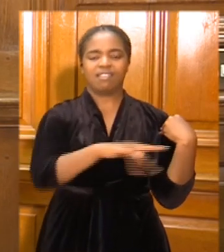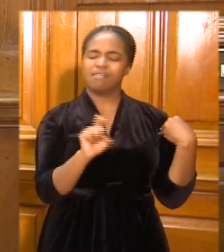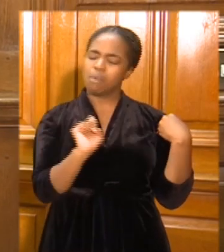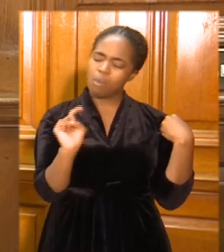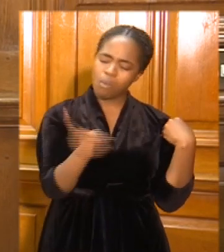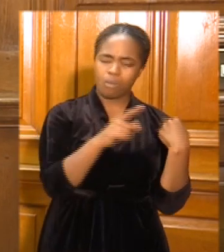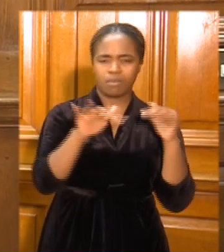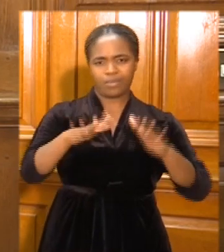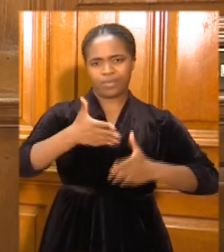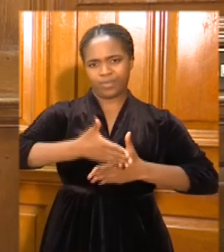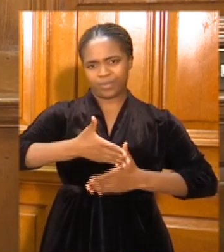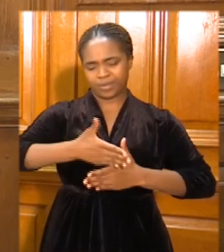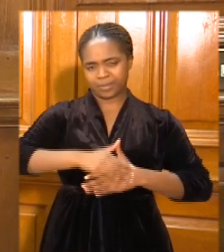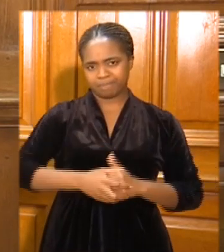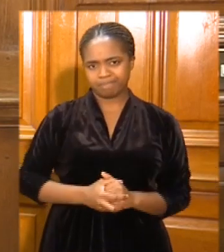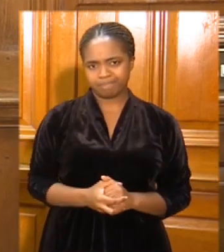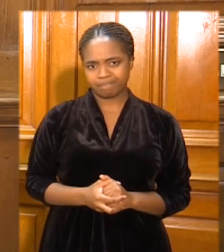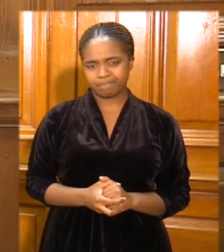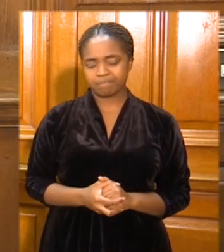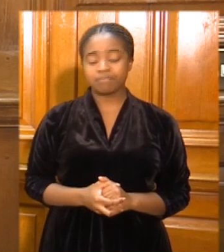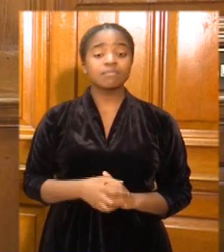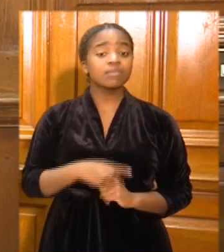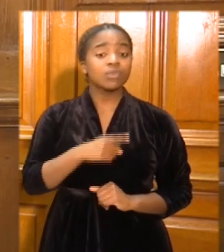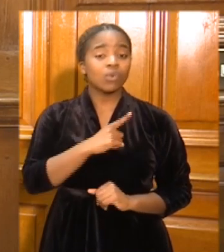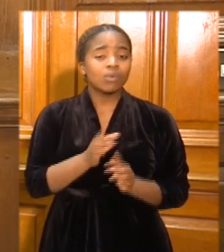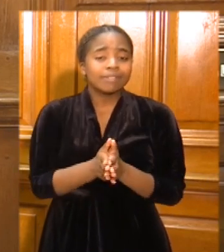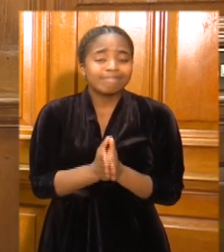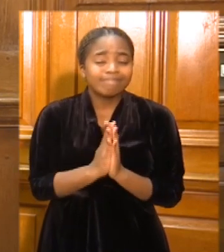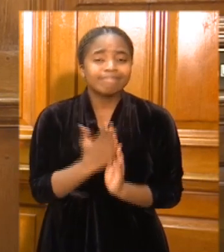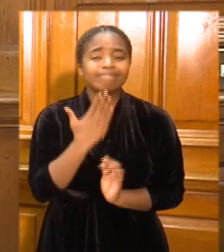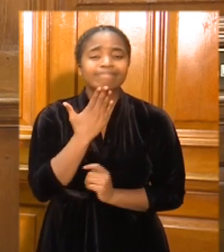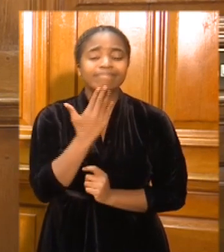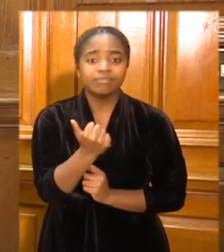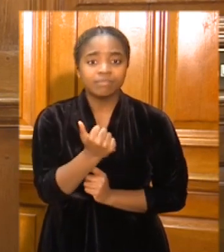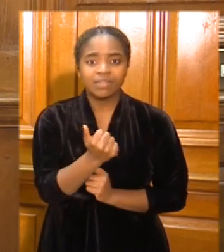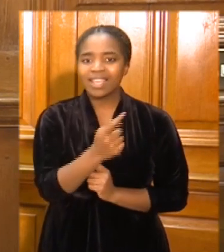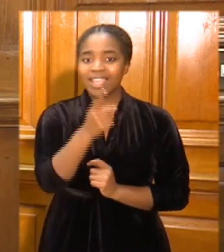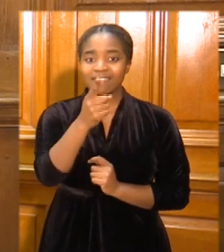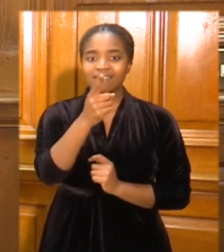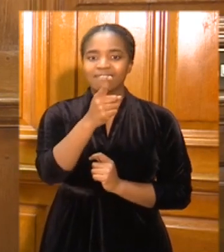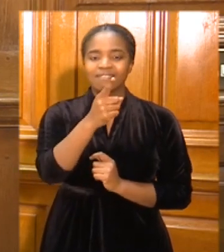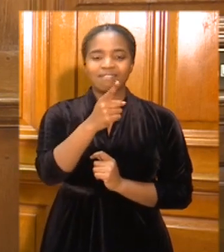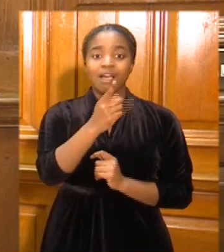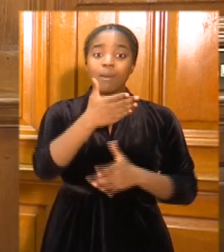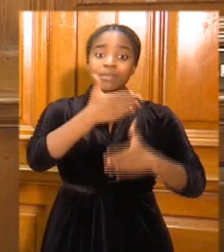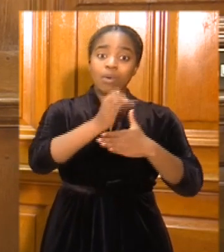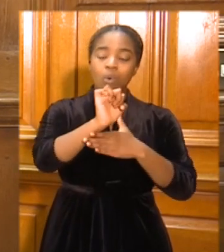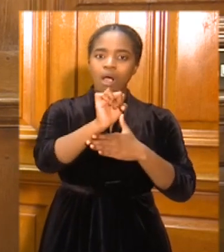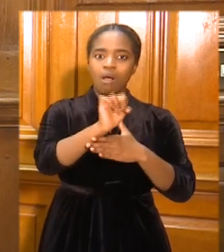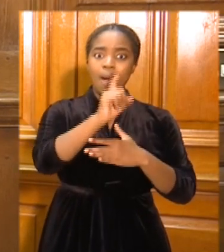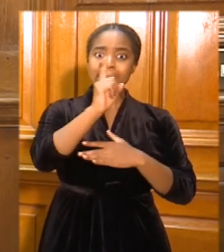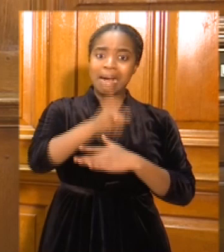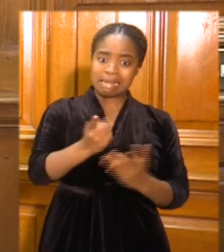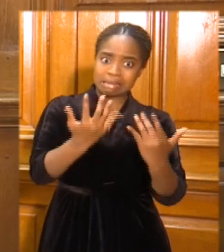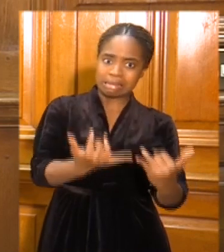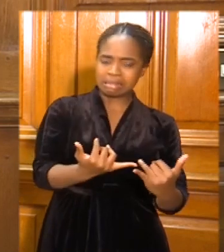everyone. We are therefore asking that those who do not need to go to work or